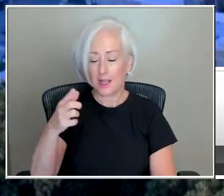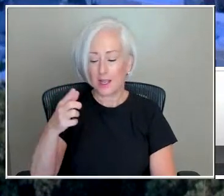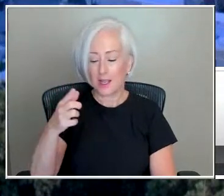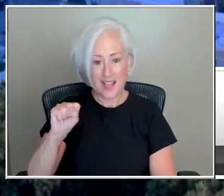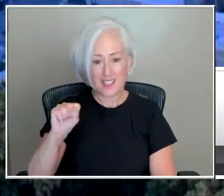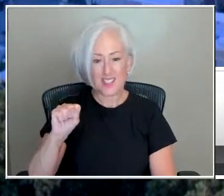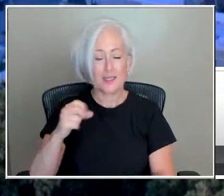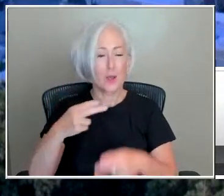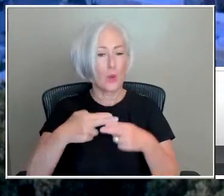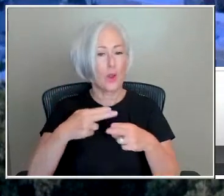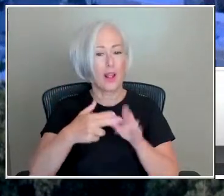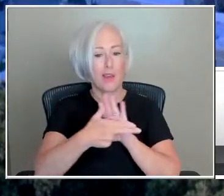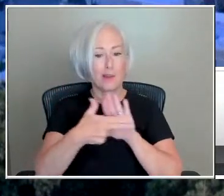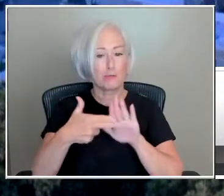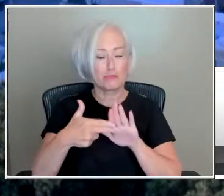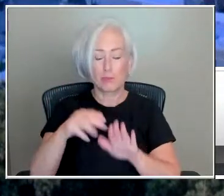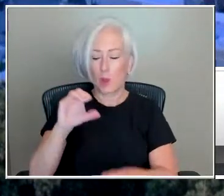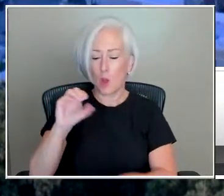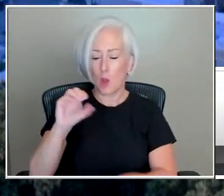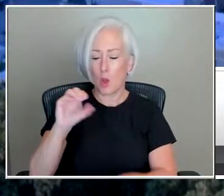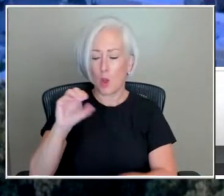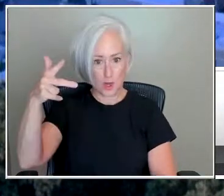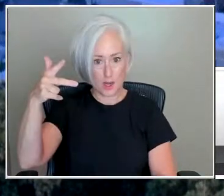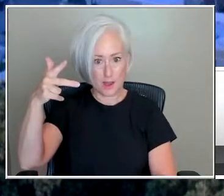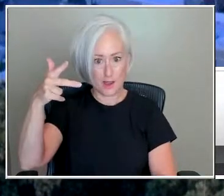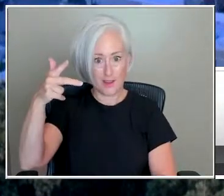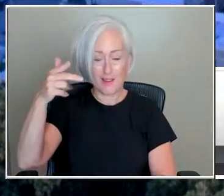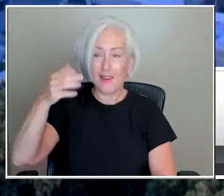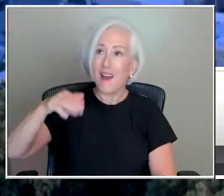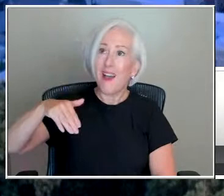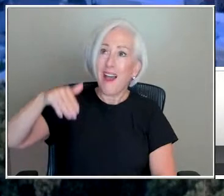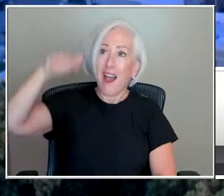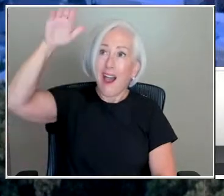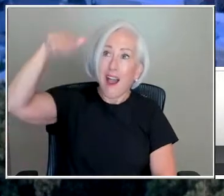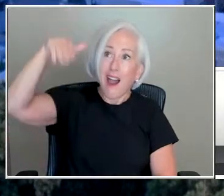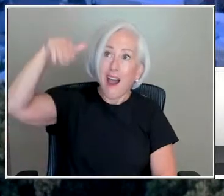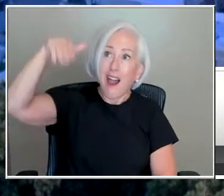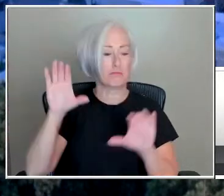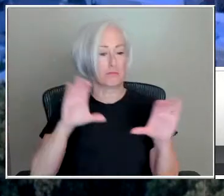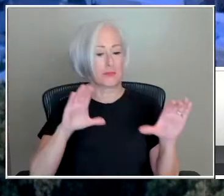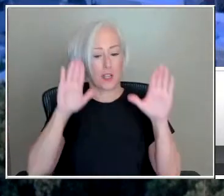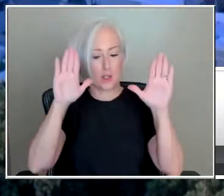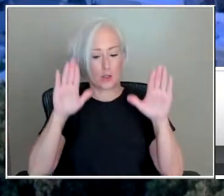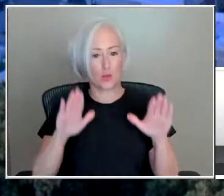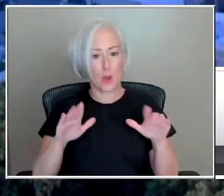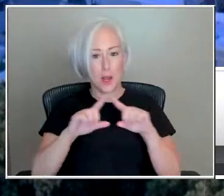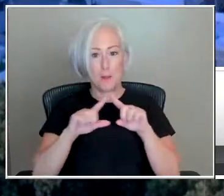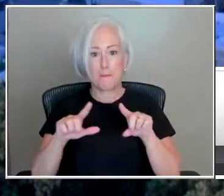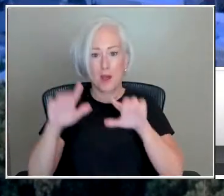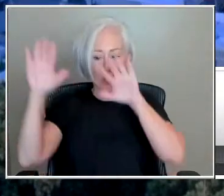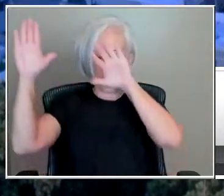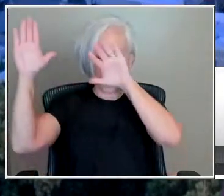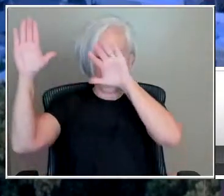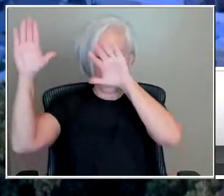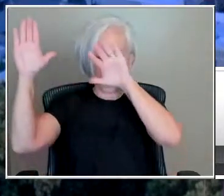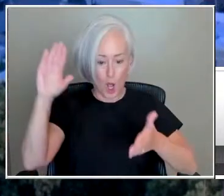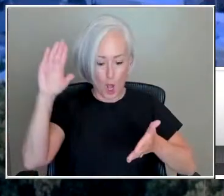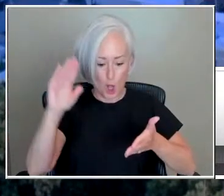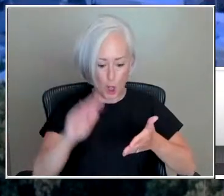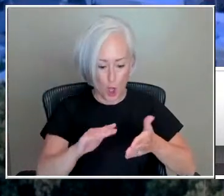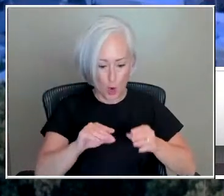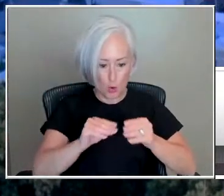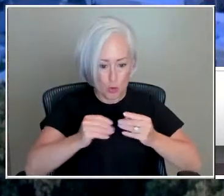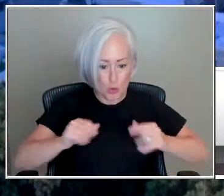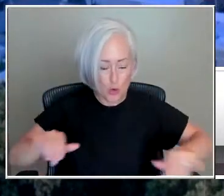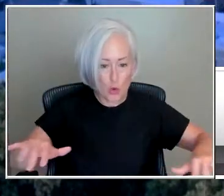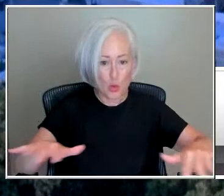And up high, it serves us well, but down low, it's an oxidizer. It goes into, when you